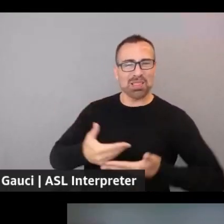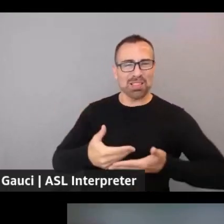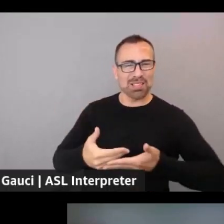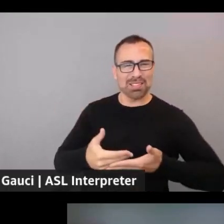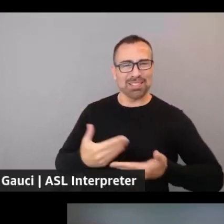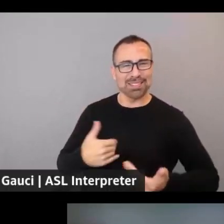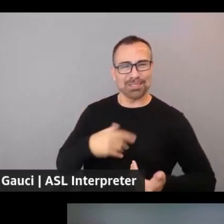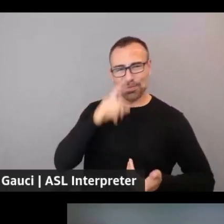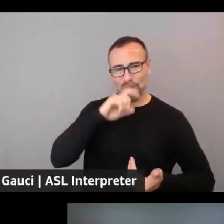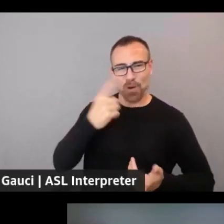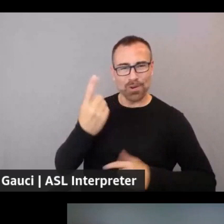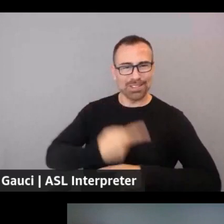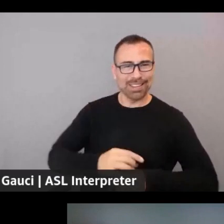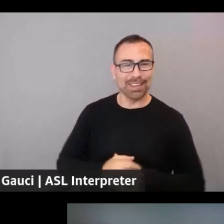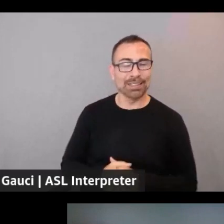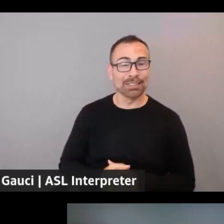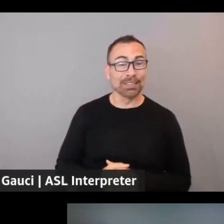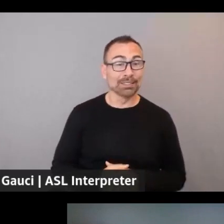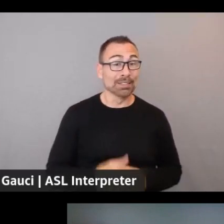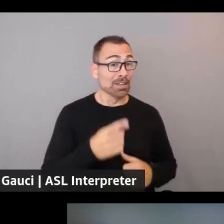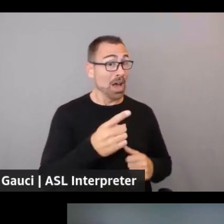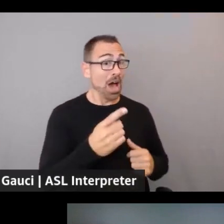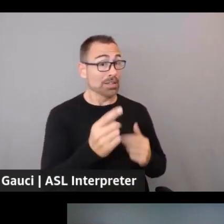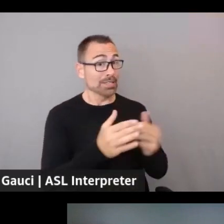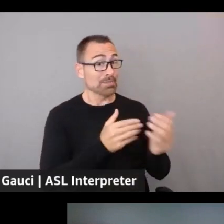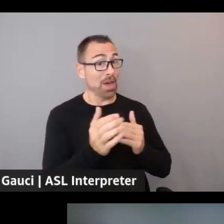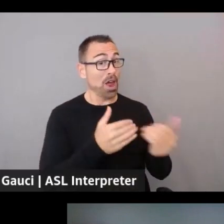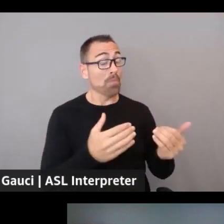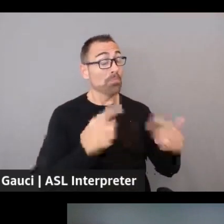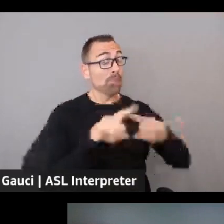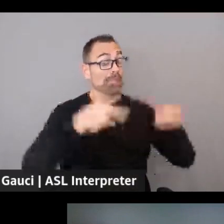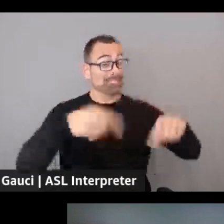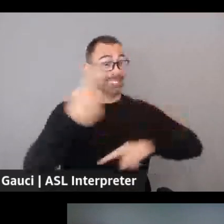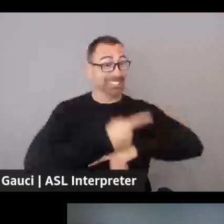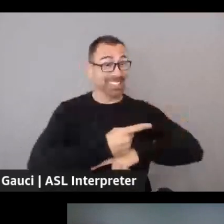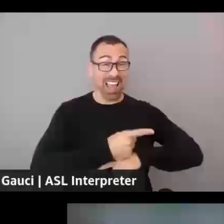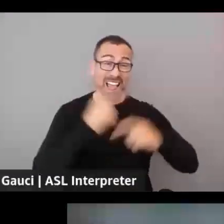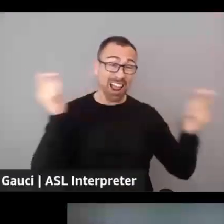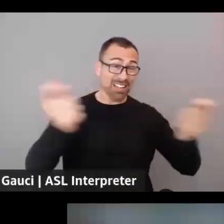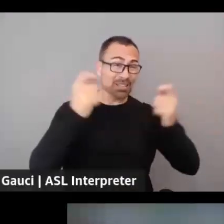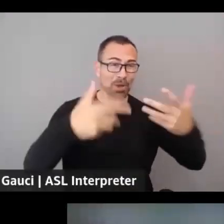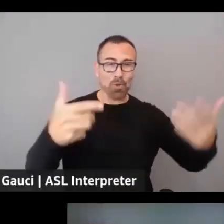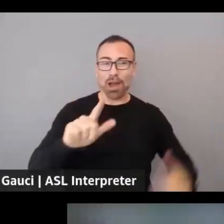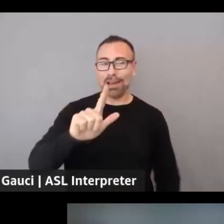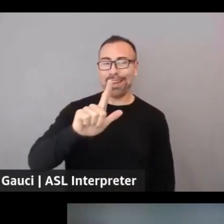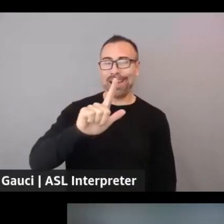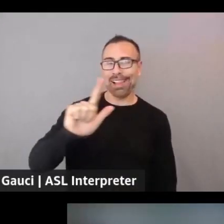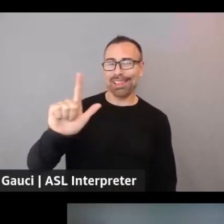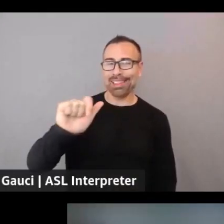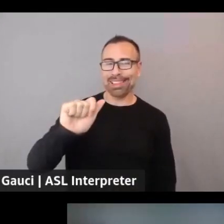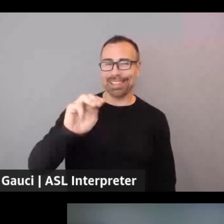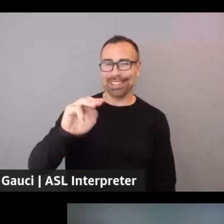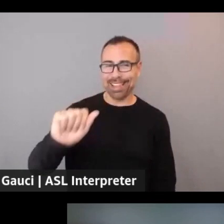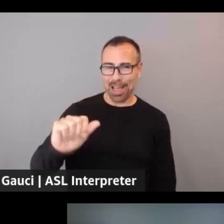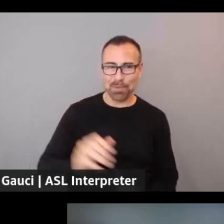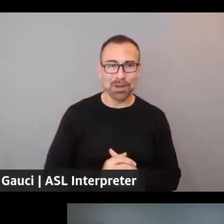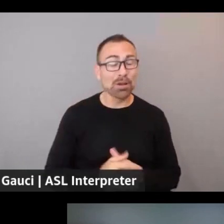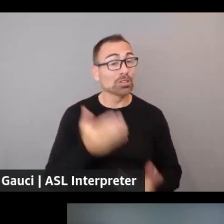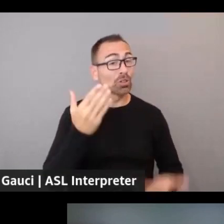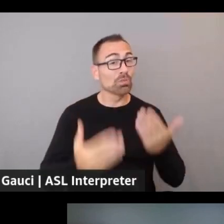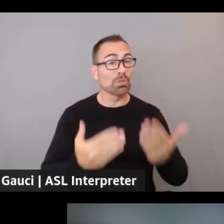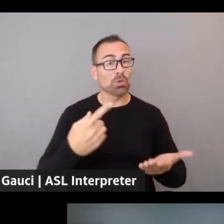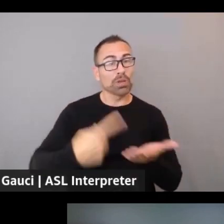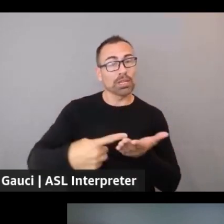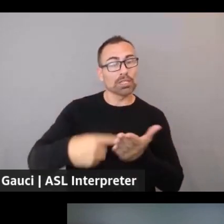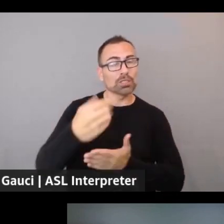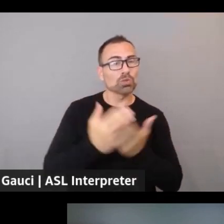about Llama here. So maybe we can talk about some of the new features, June, associated here with Llama 2,